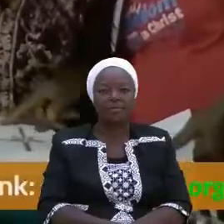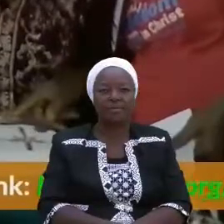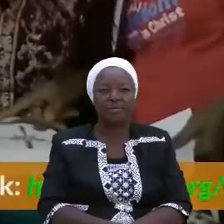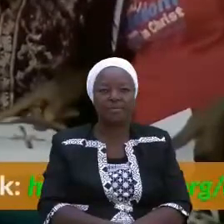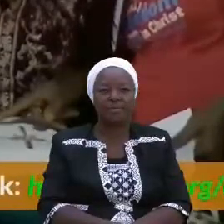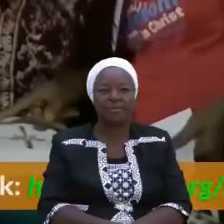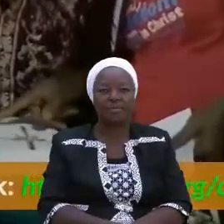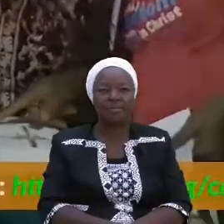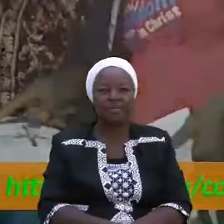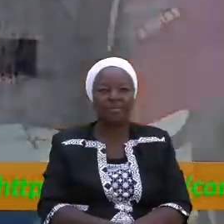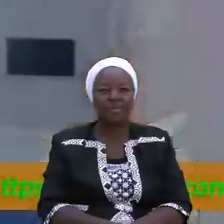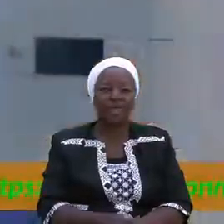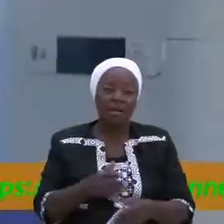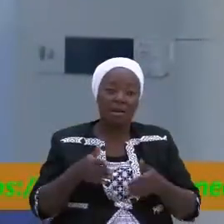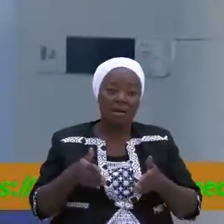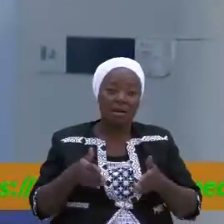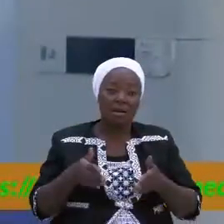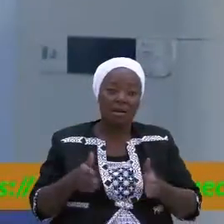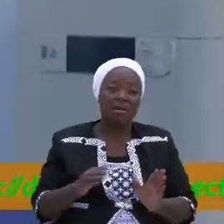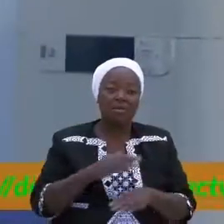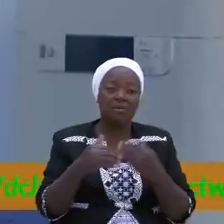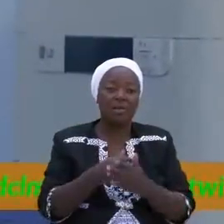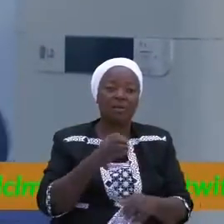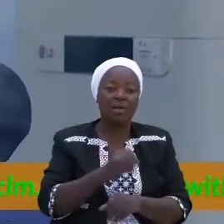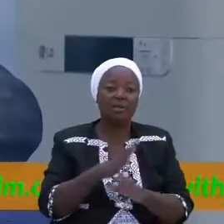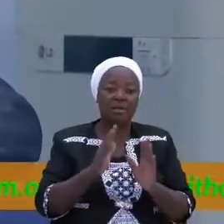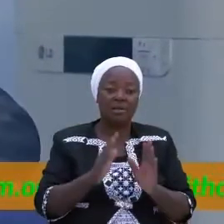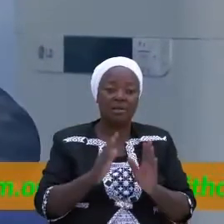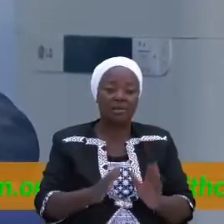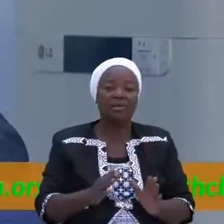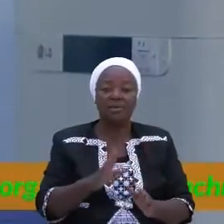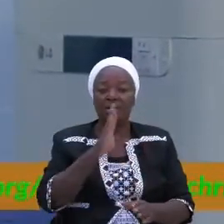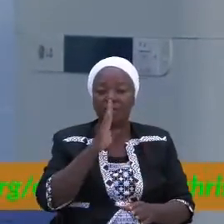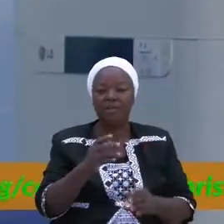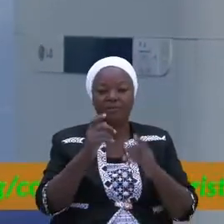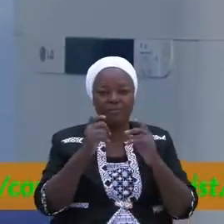let our councilors move up fast